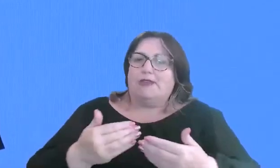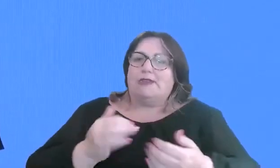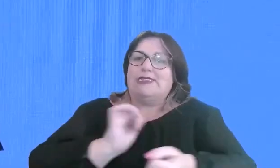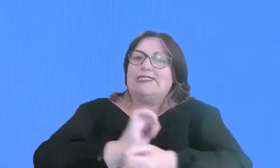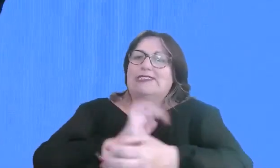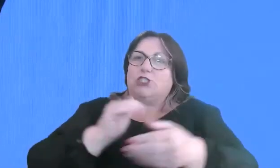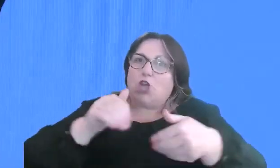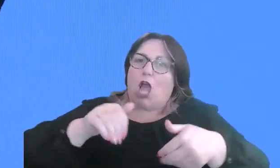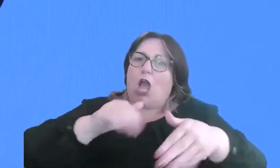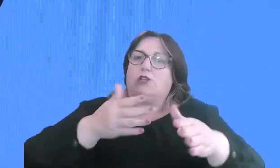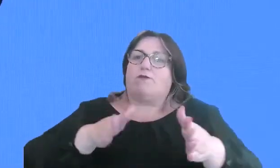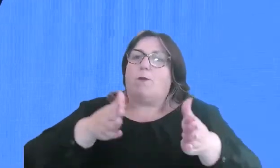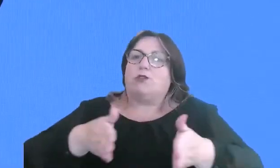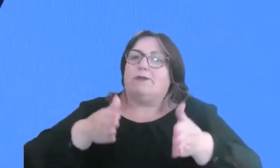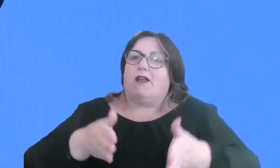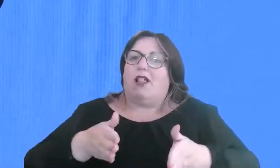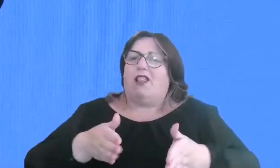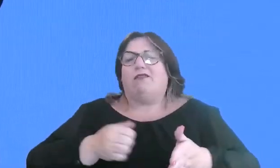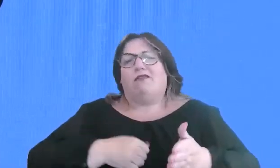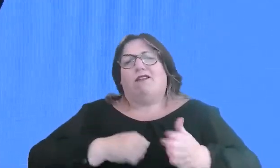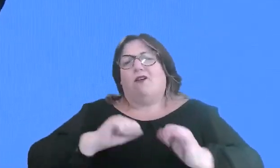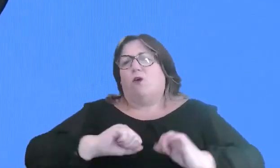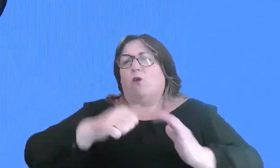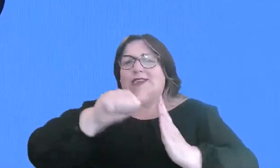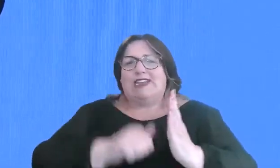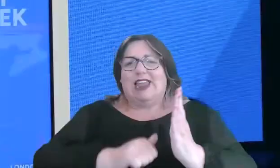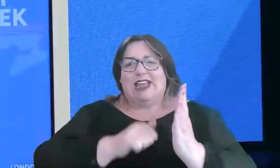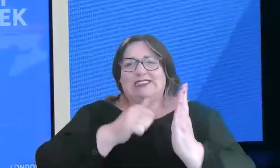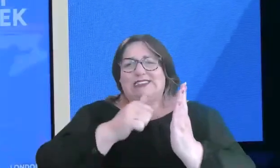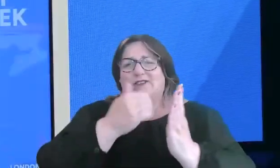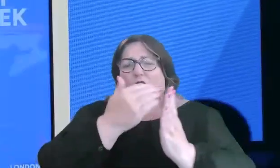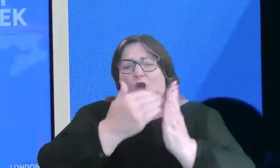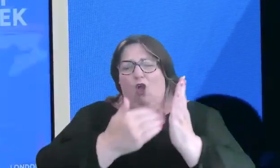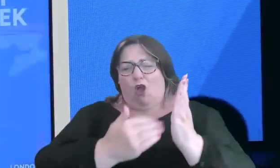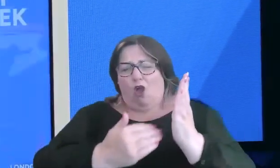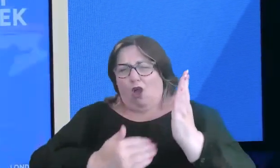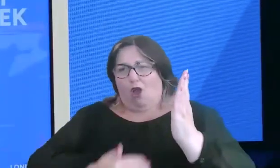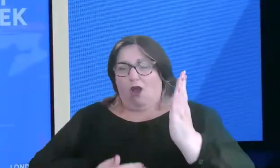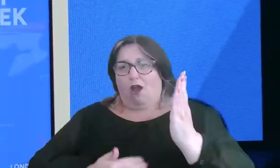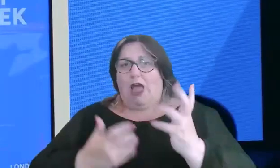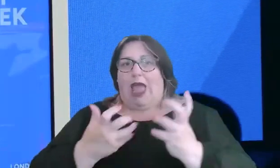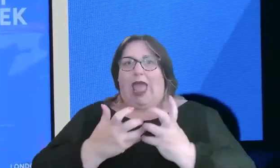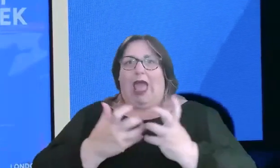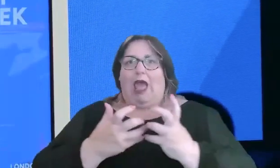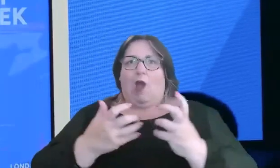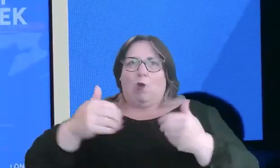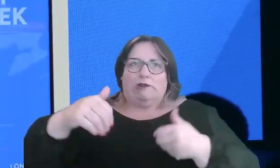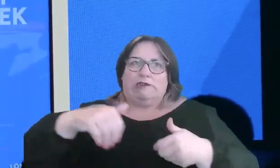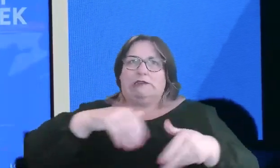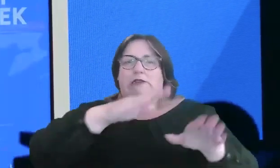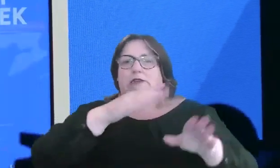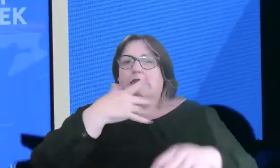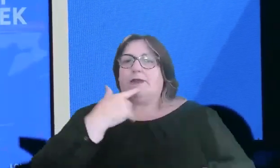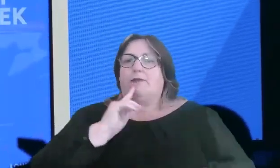have long waiting lists in our hospitals are busy, and one of the problems is how do we get people out the back door